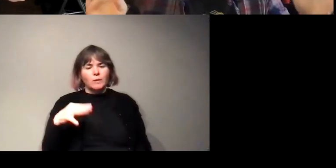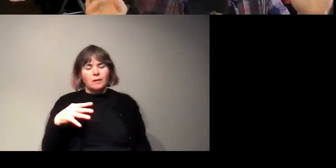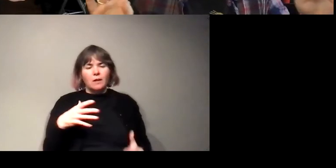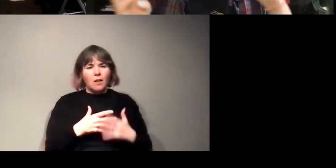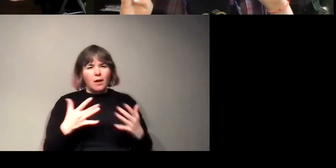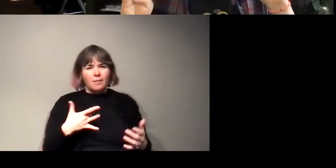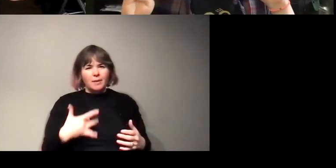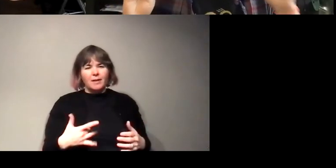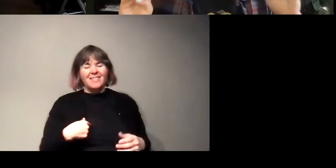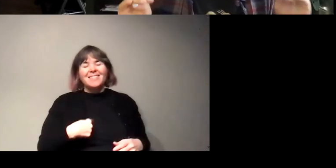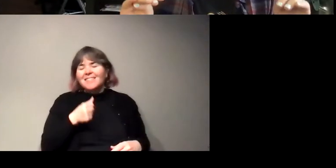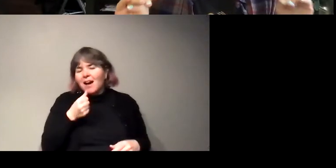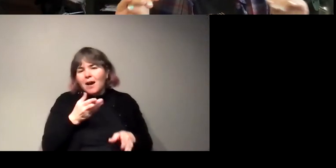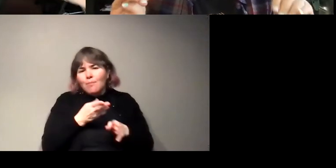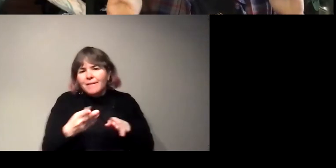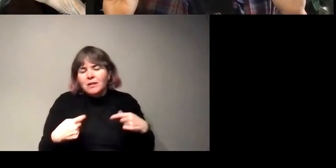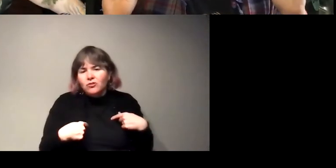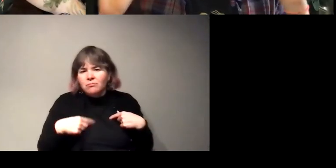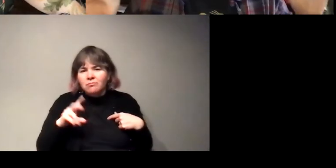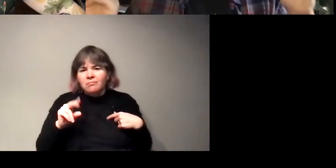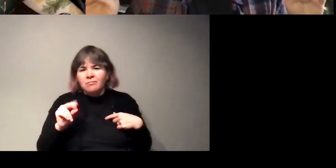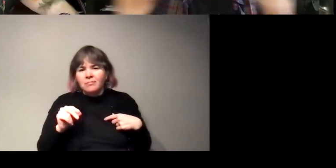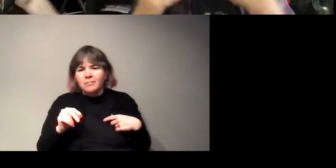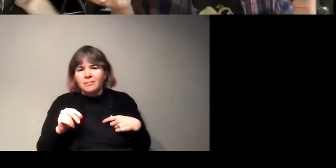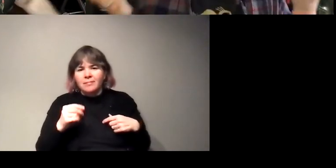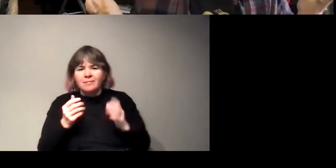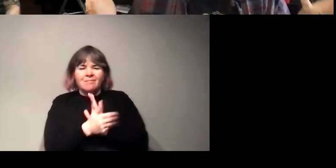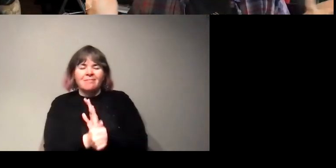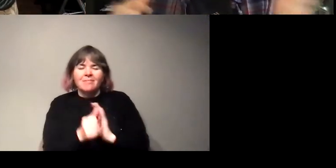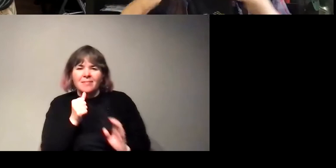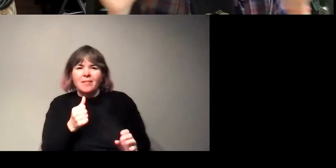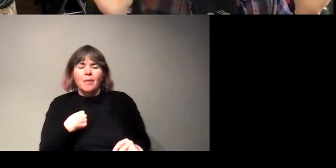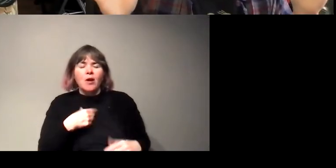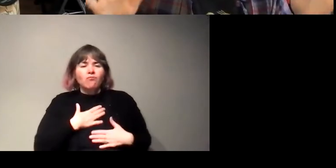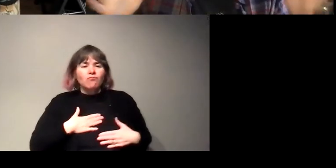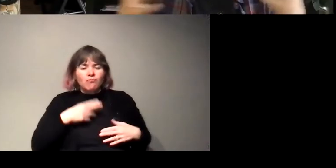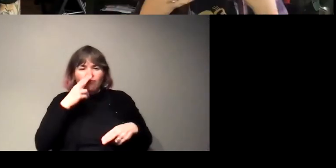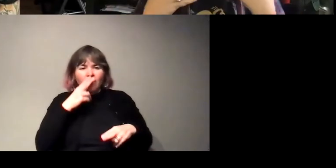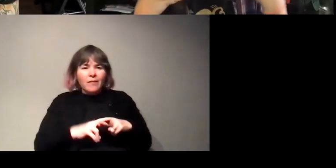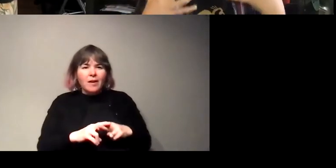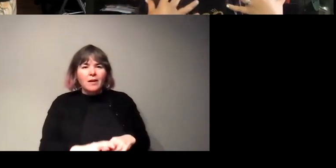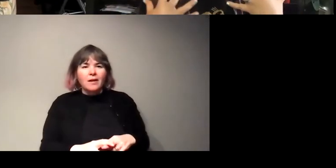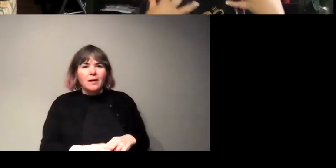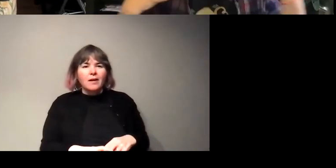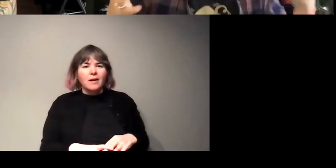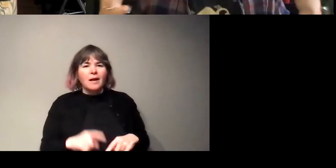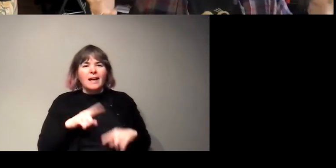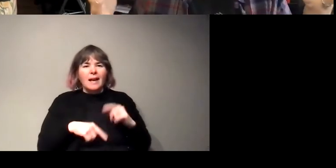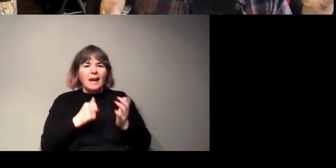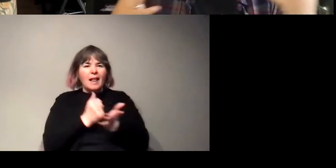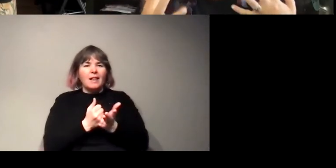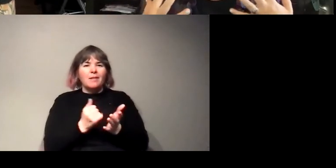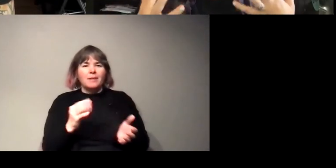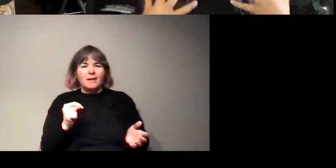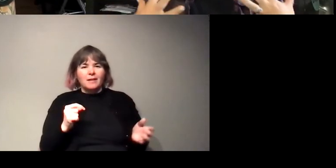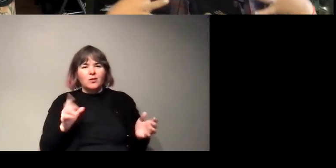not a professional, and I don't think that I'm very good, but it's just something I do for fun, and I don't like worry. Okay, I know, I can't help it. Your work is so